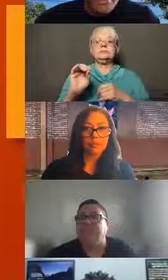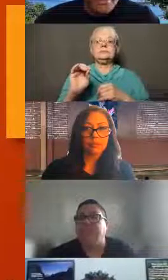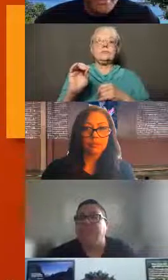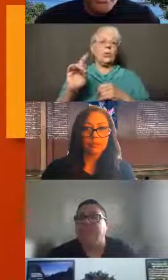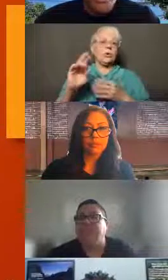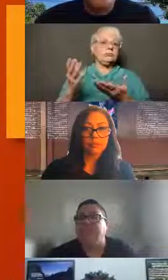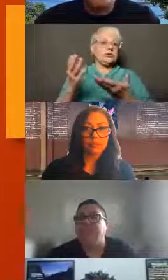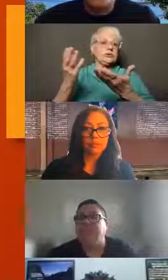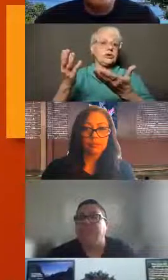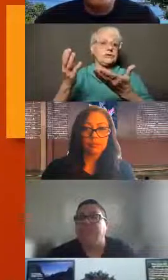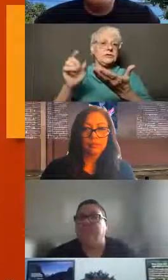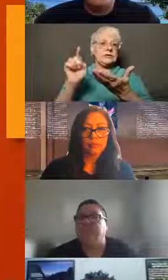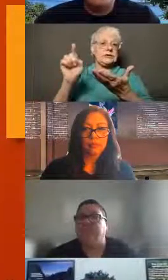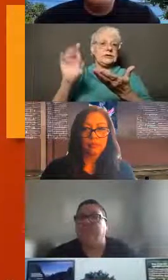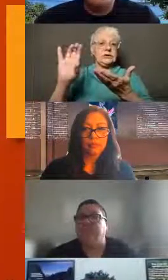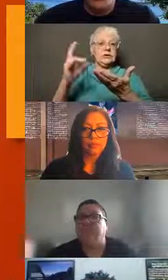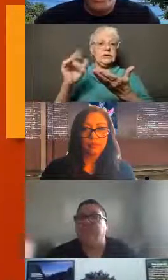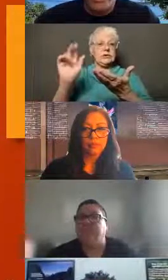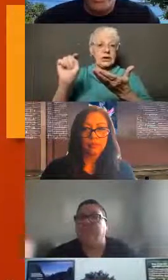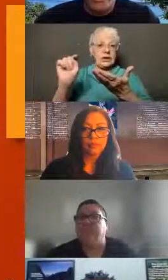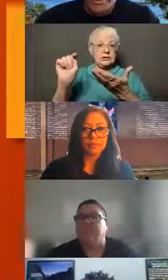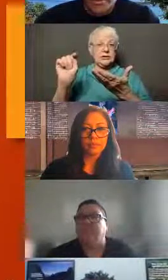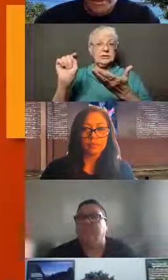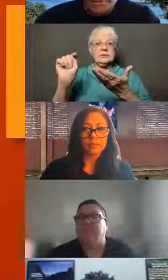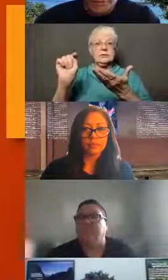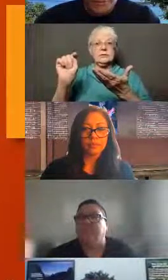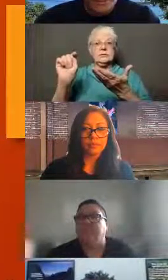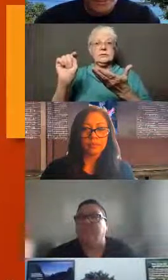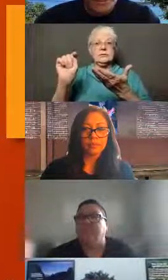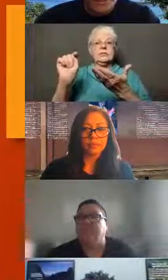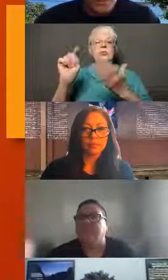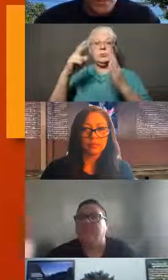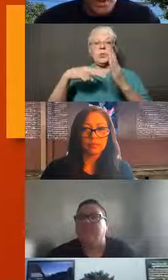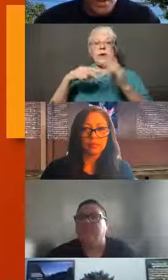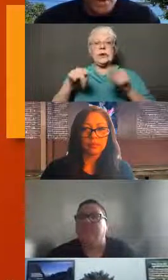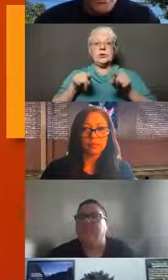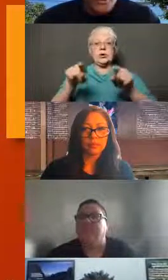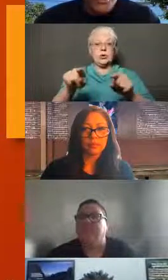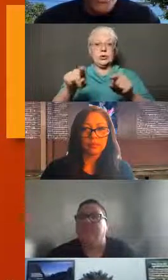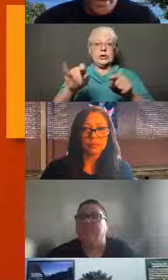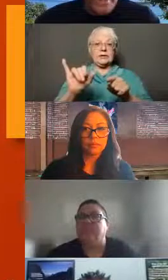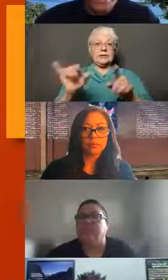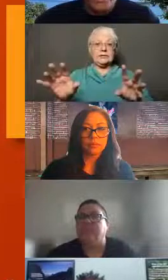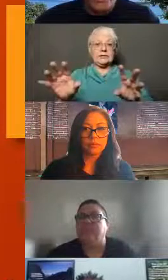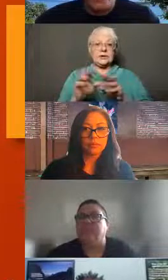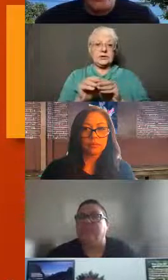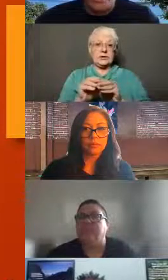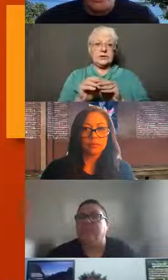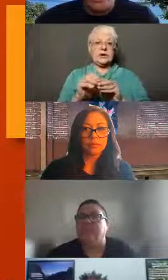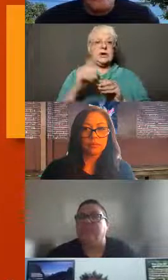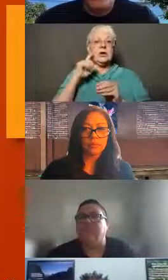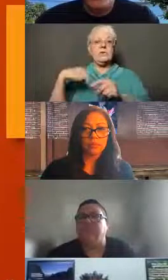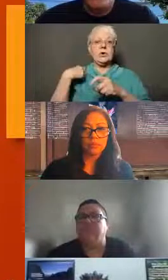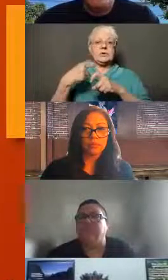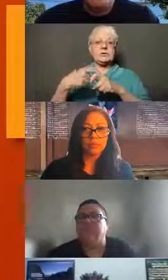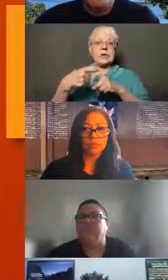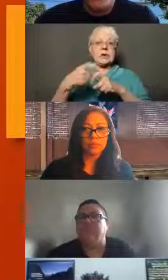the chat, those will be read during the session. For Spanish